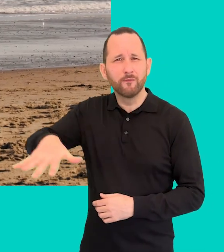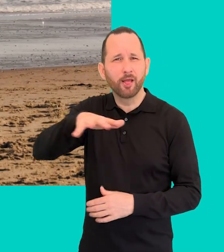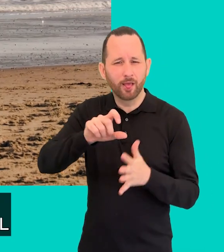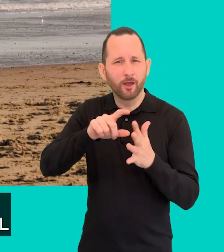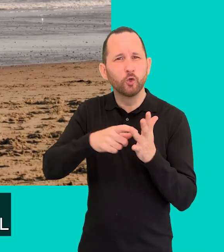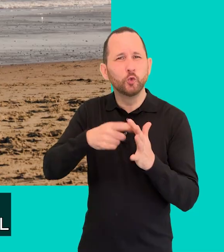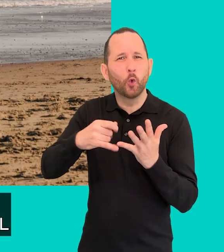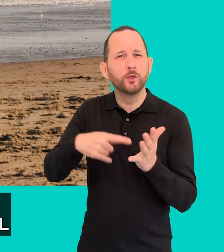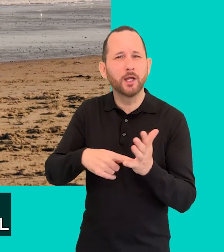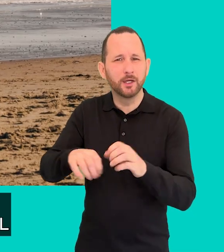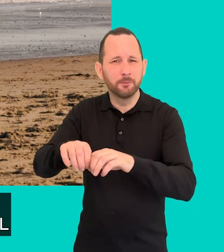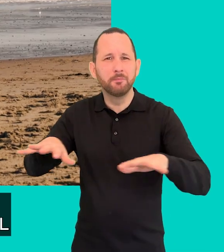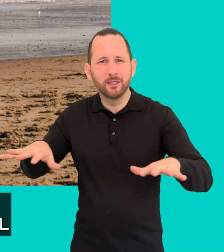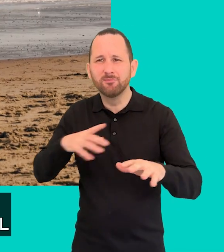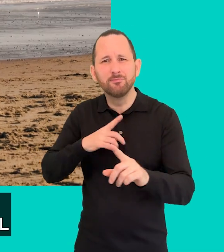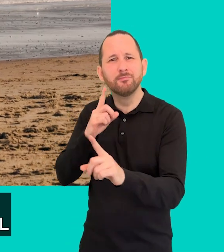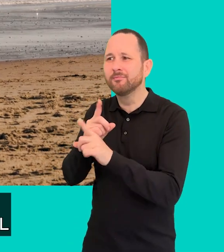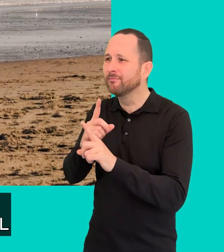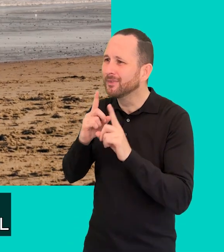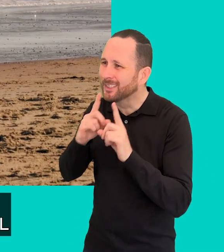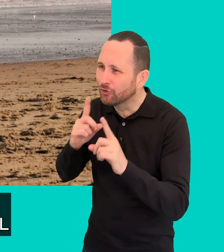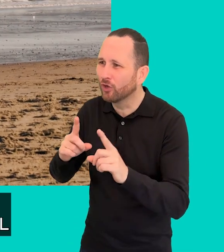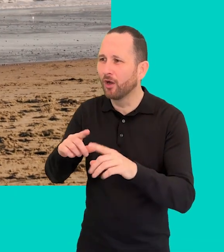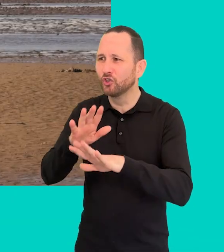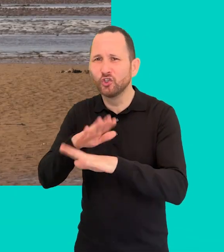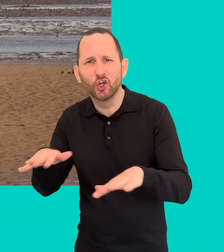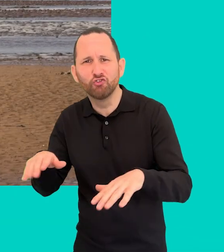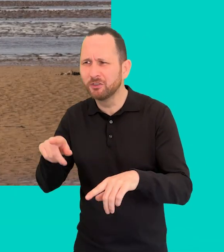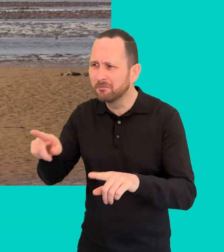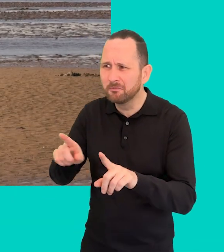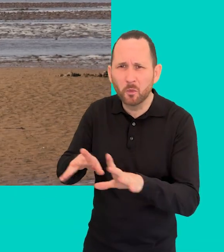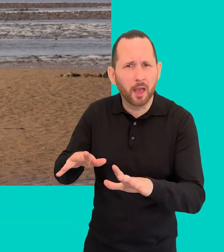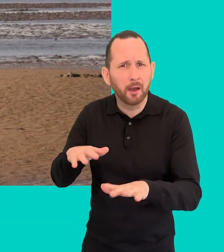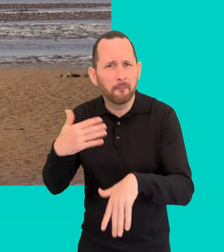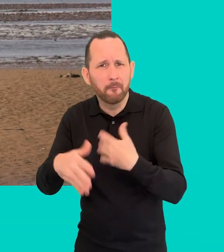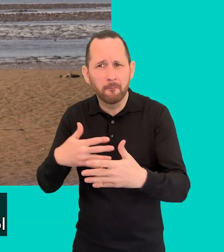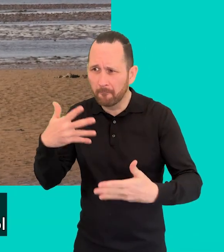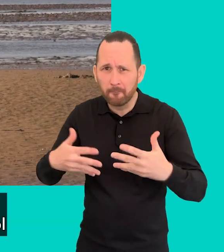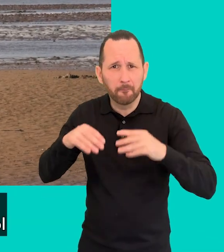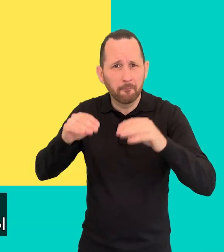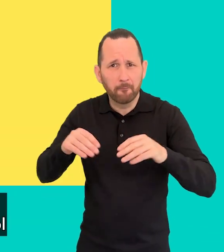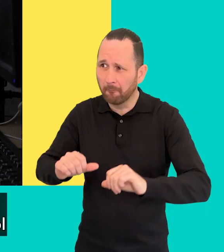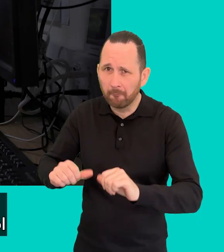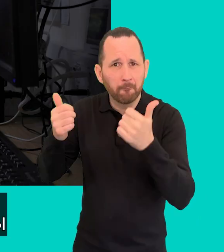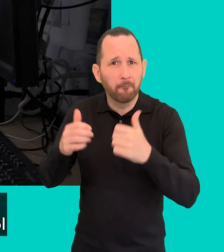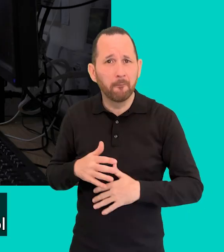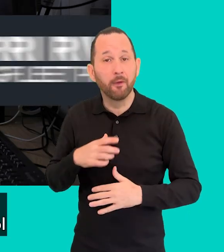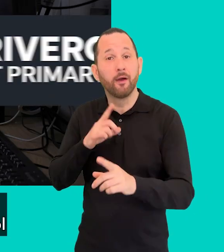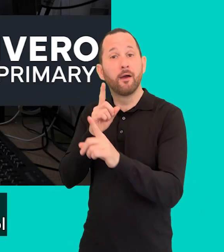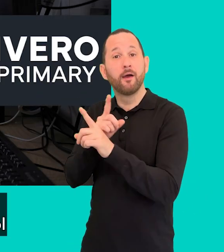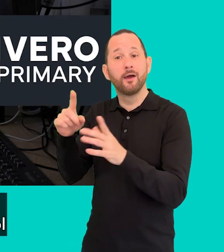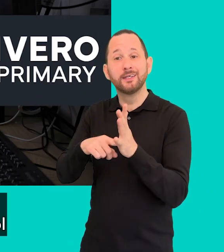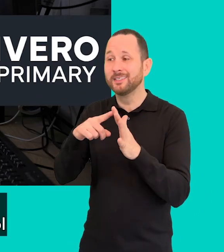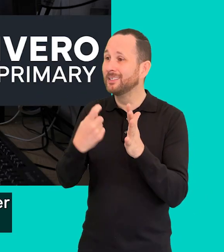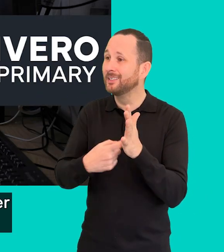coast and meet the teachers and the class to get some tips about how to teach BSL and find out how the pupils are finding it. I joined Terry Rivero, who's been